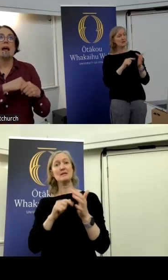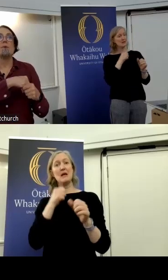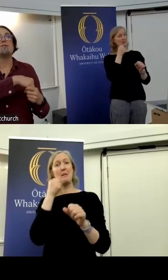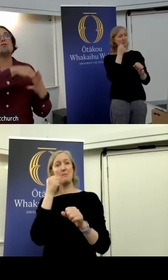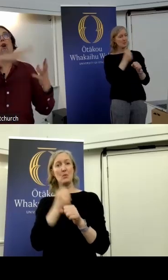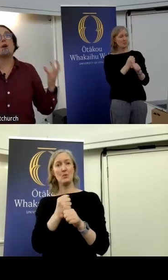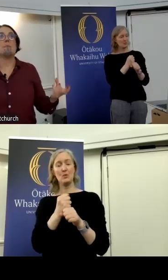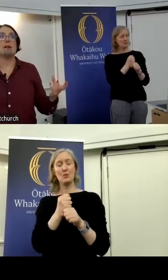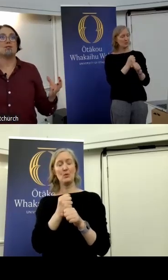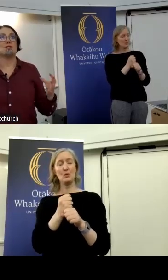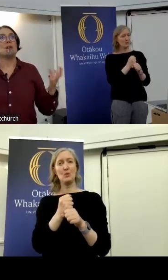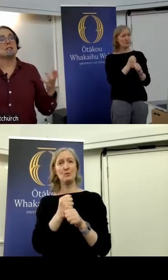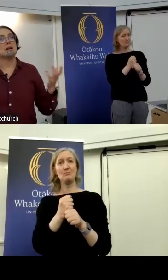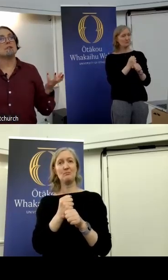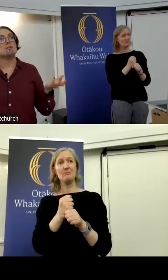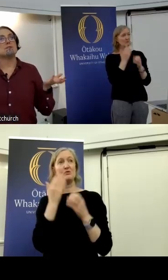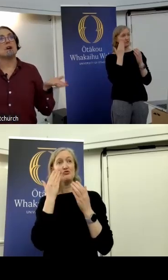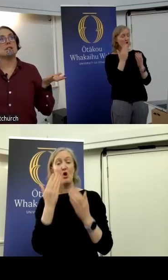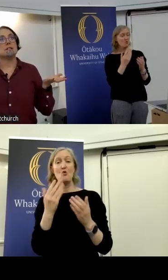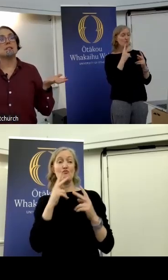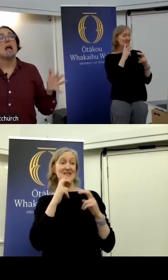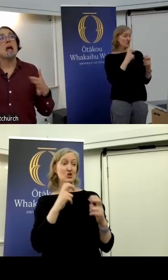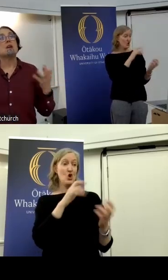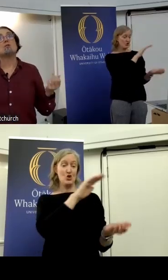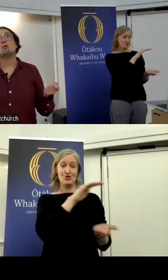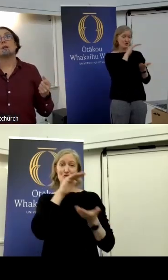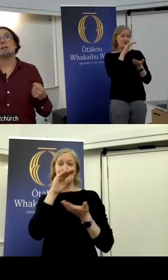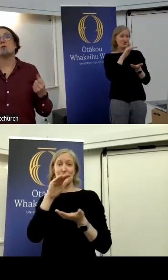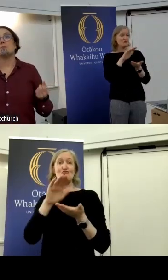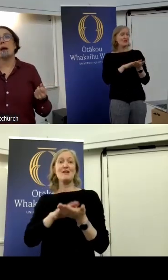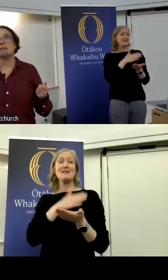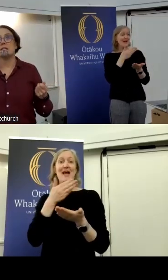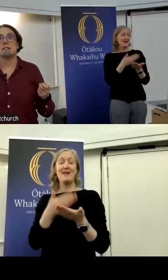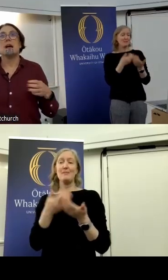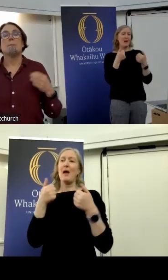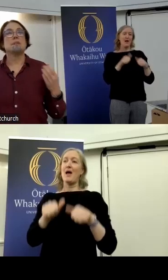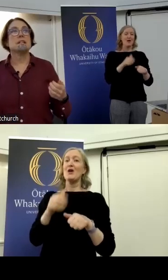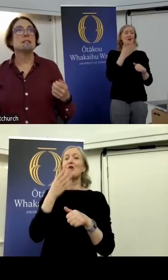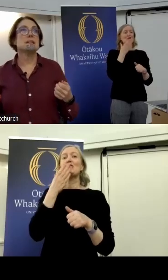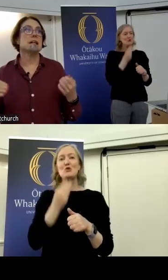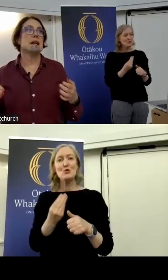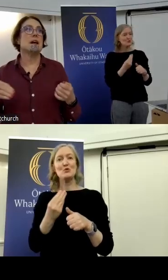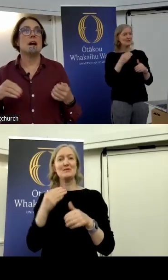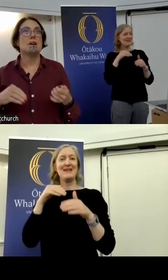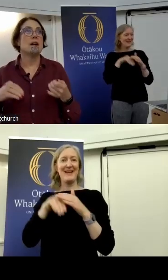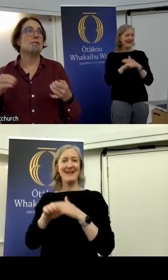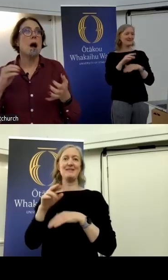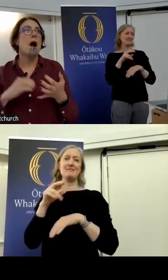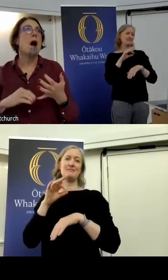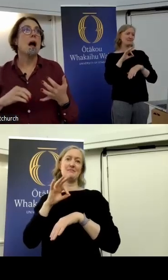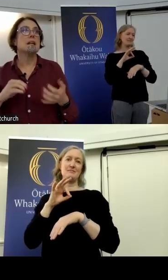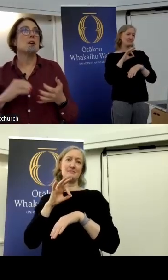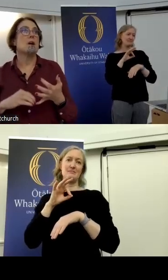we don't manage to translate research findings into clinical practice, particularly in a kind